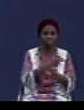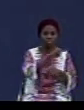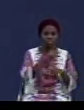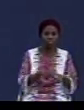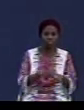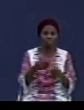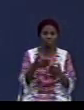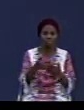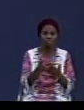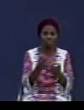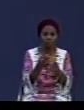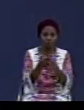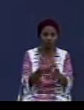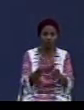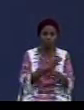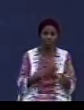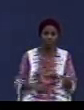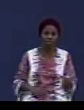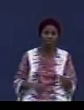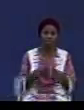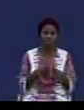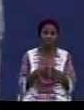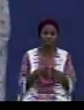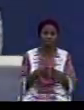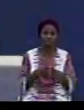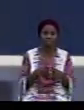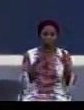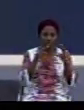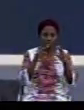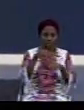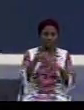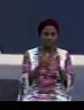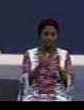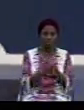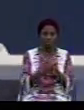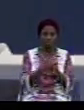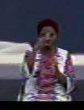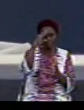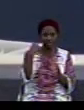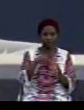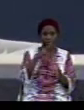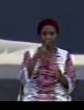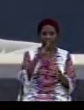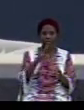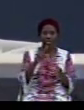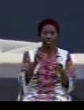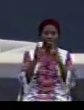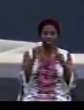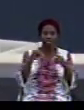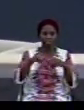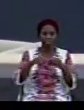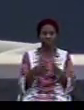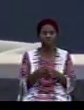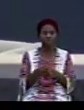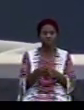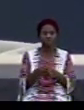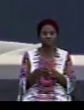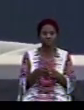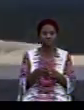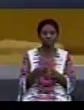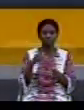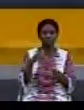nature from Christ. Look at that man we're talking about in Acts chapter